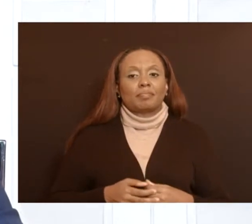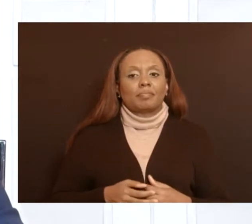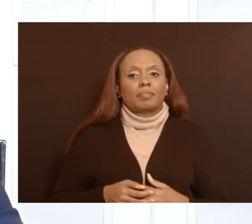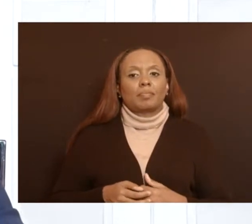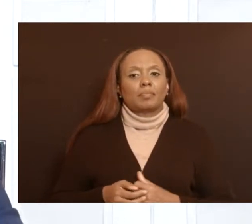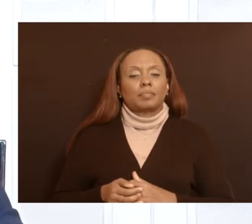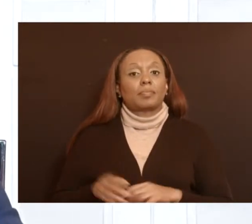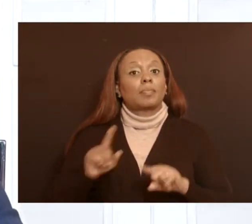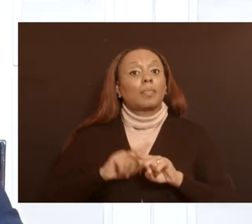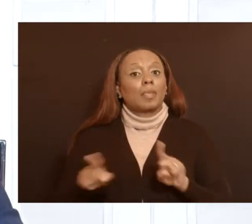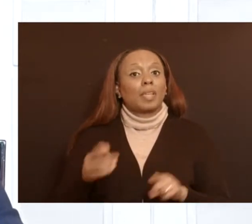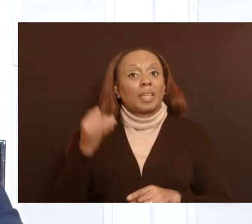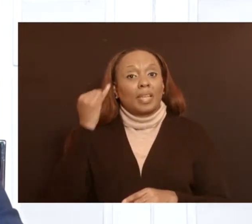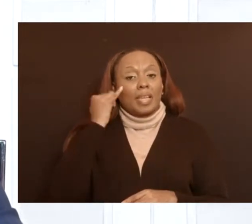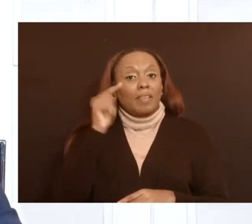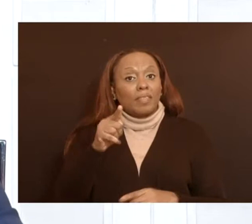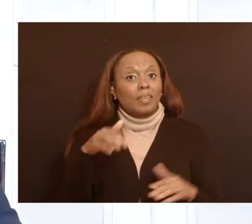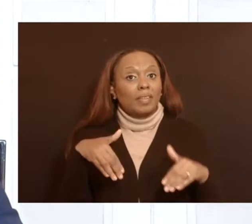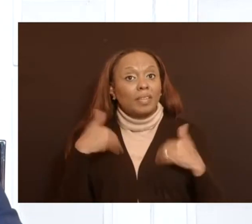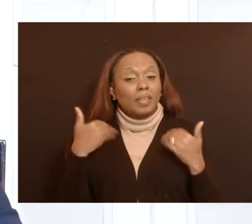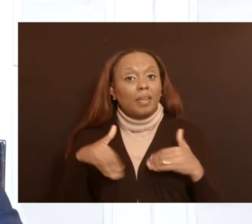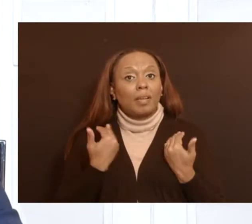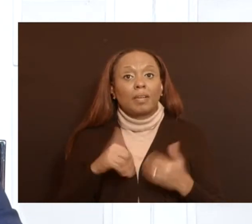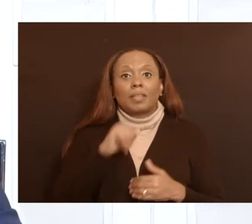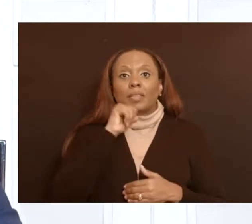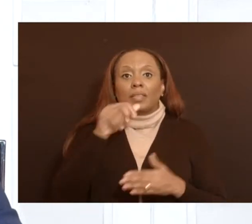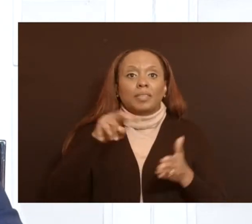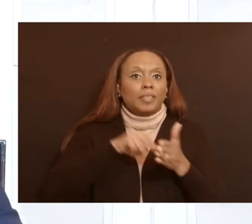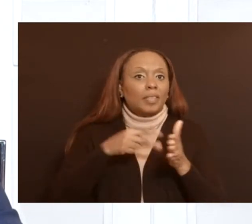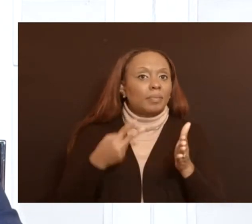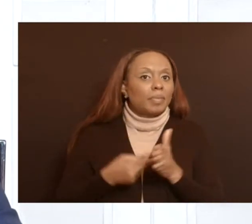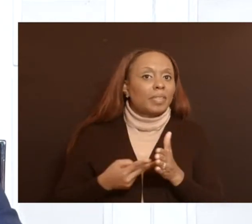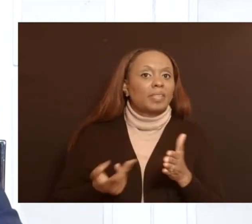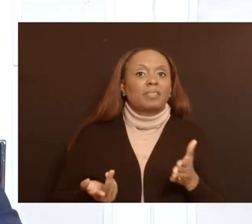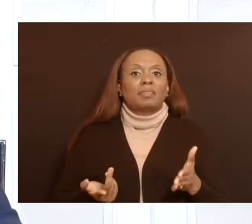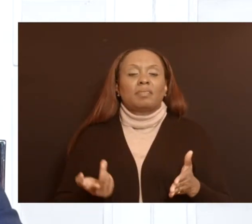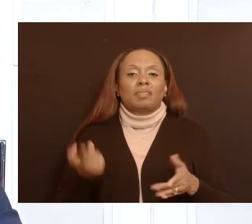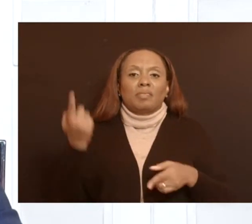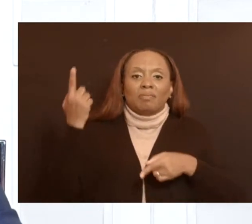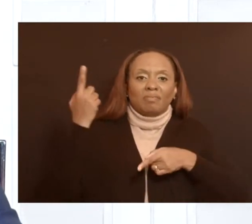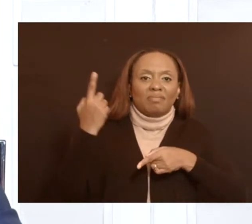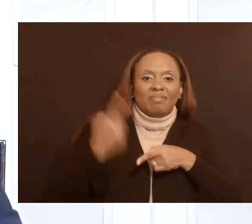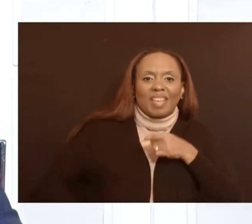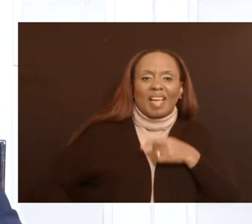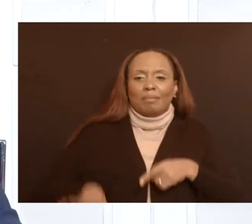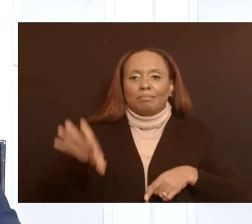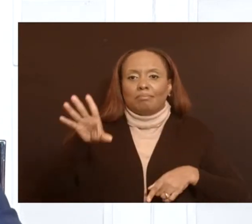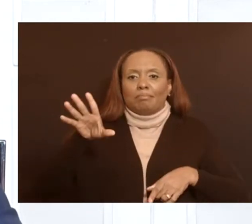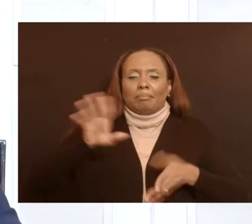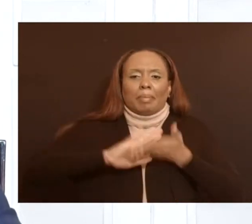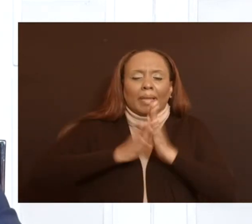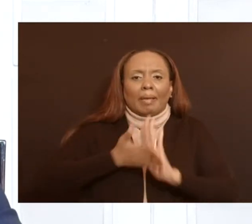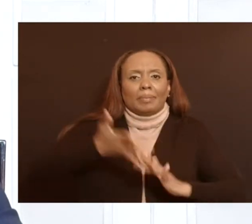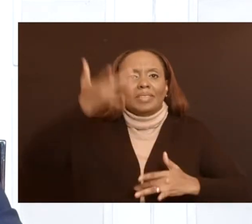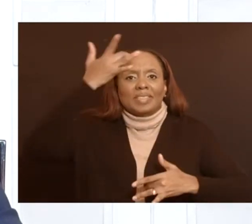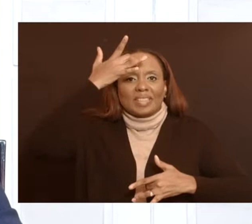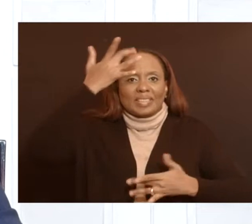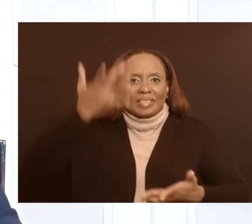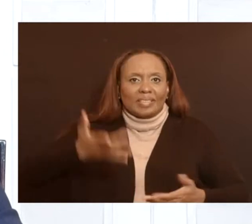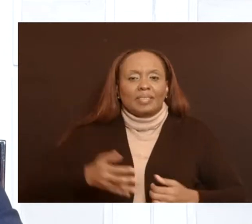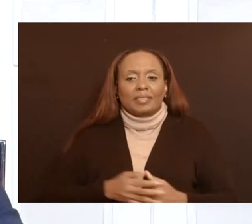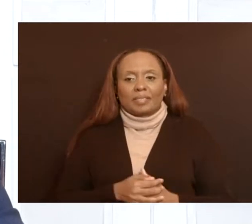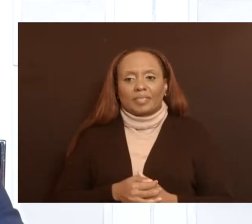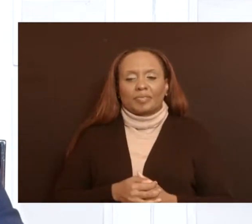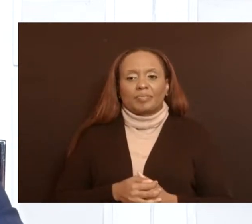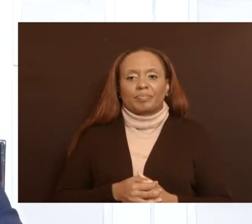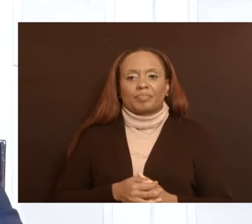young does not mean that you can't get ill and gravely ill. And I say that in the context of the 3 persons this evening that we